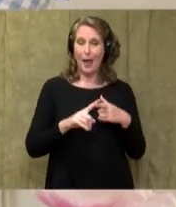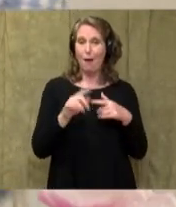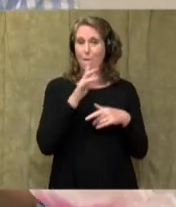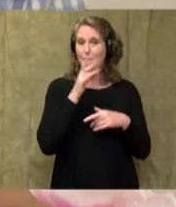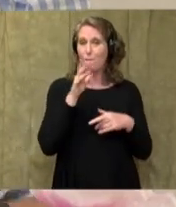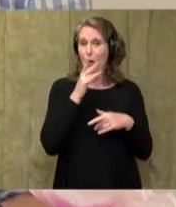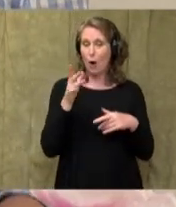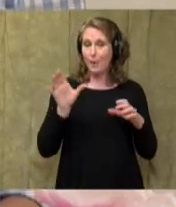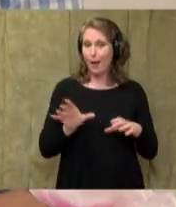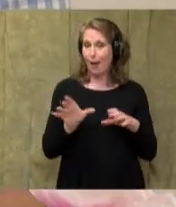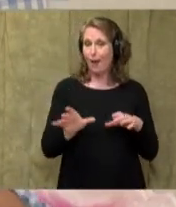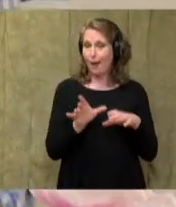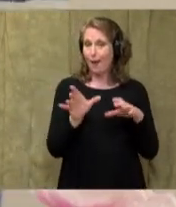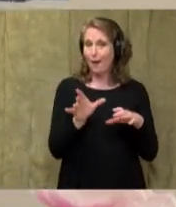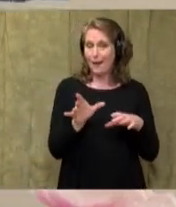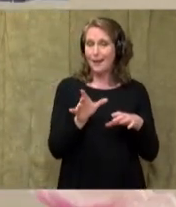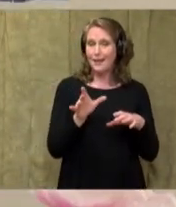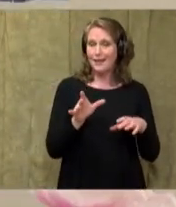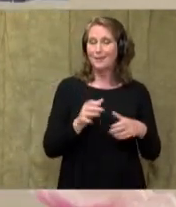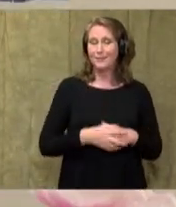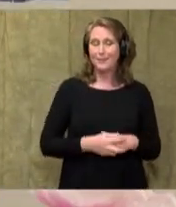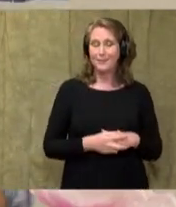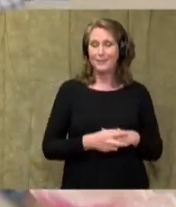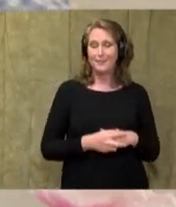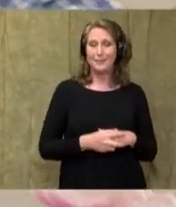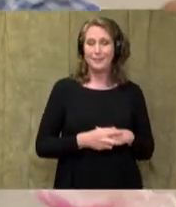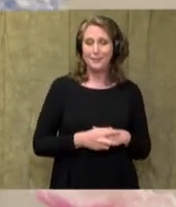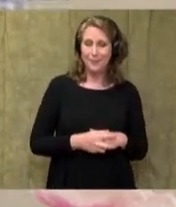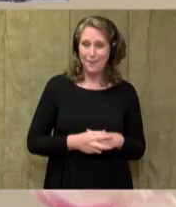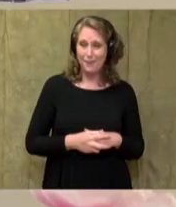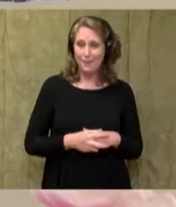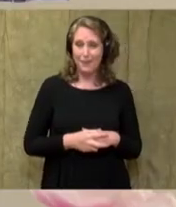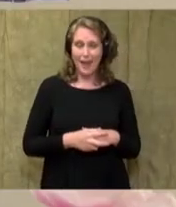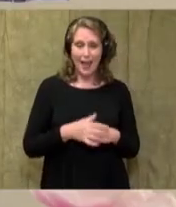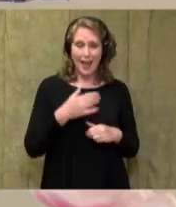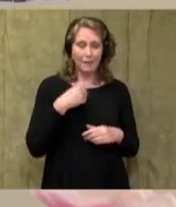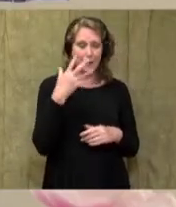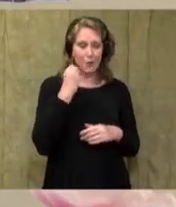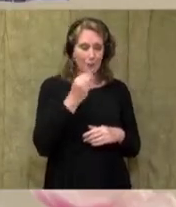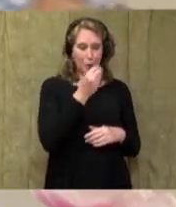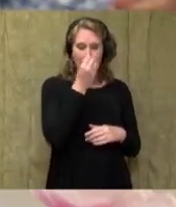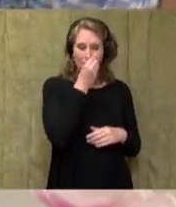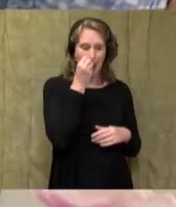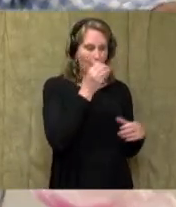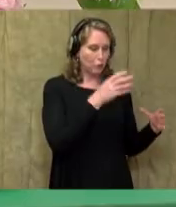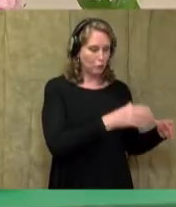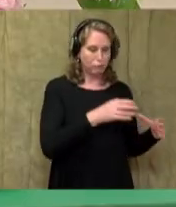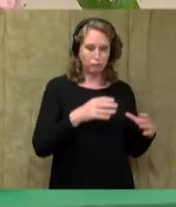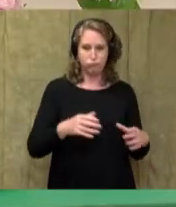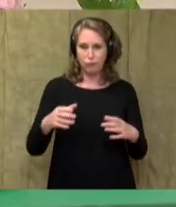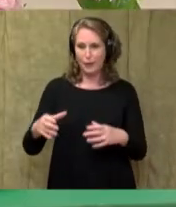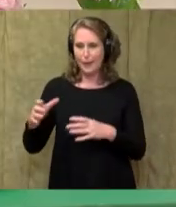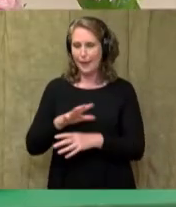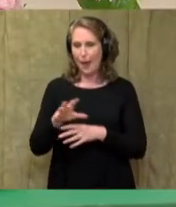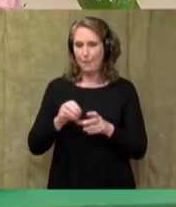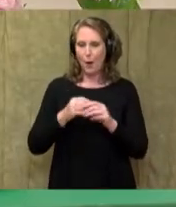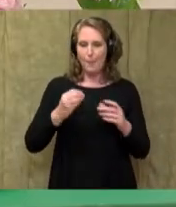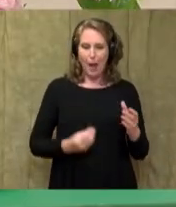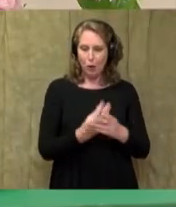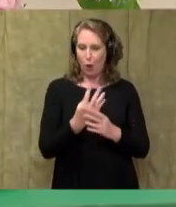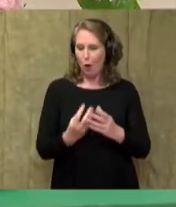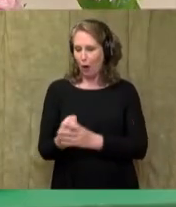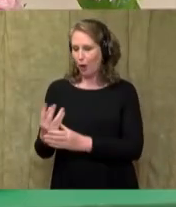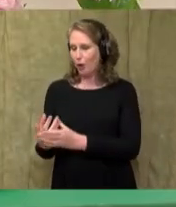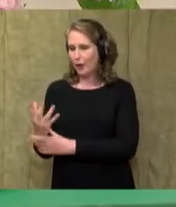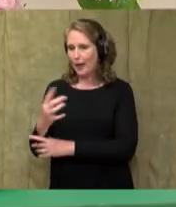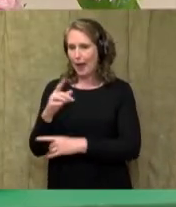bit of farming in our story, okay? And I have some beautiful flowers here that are a part of my garden.